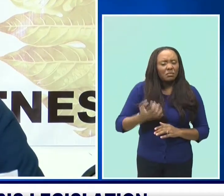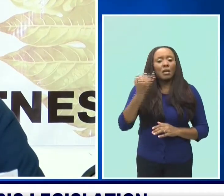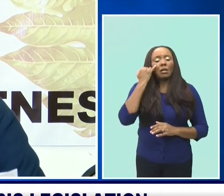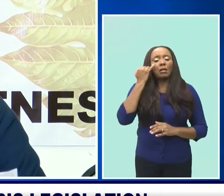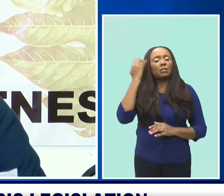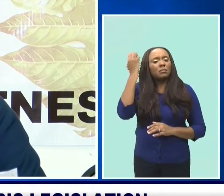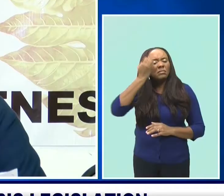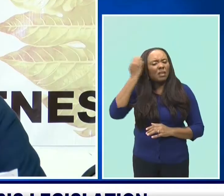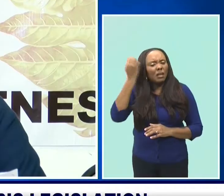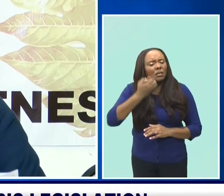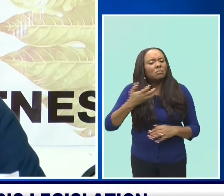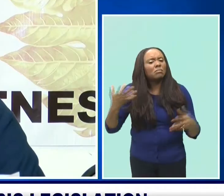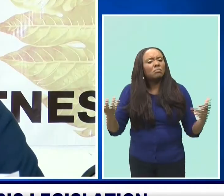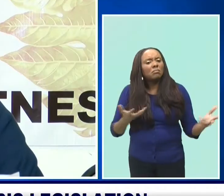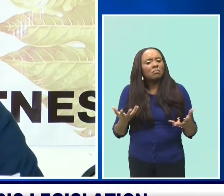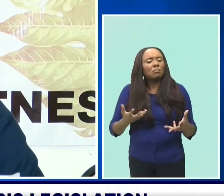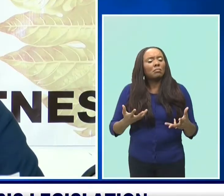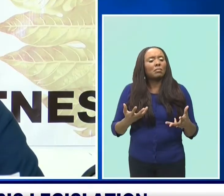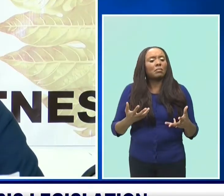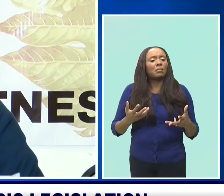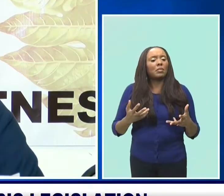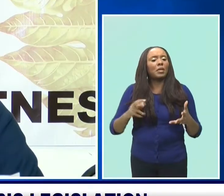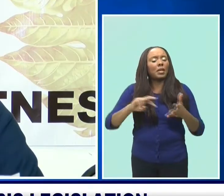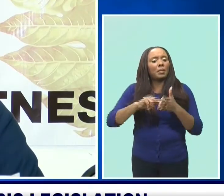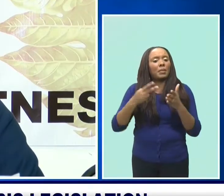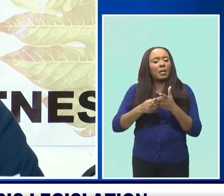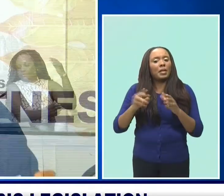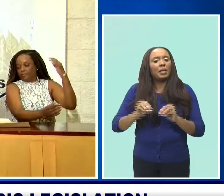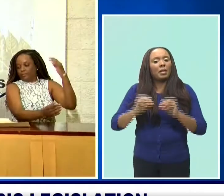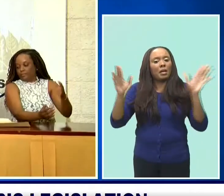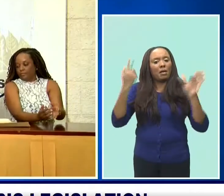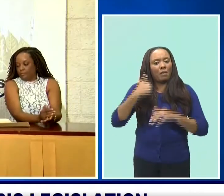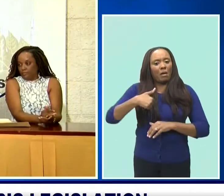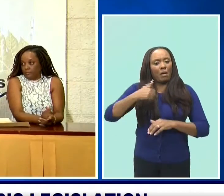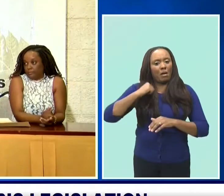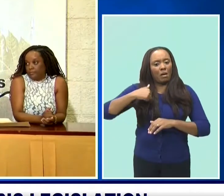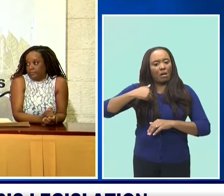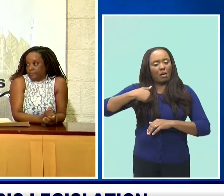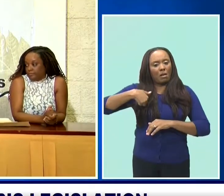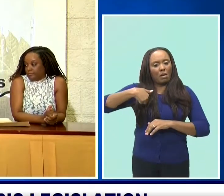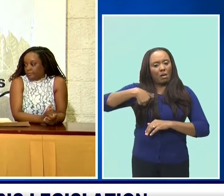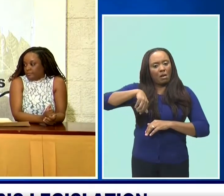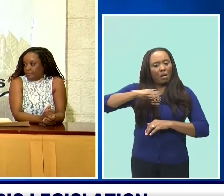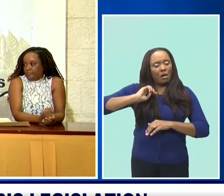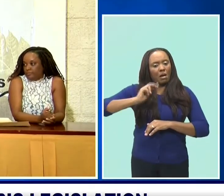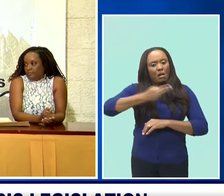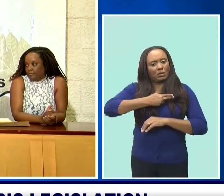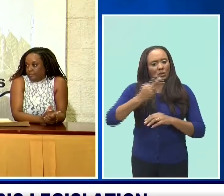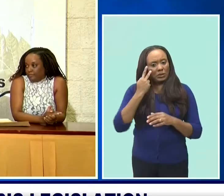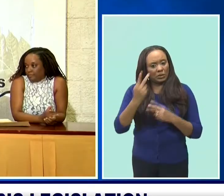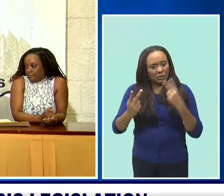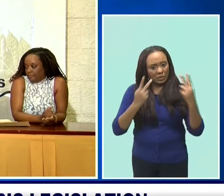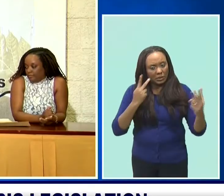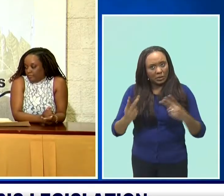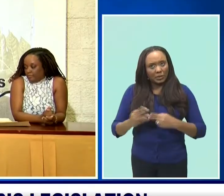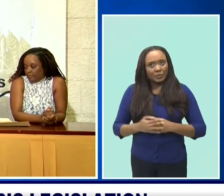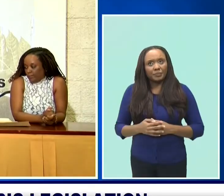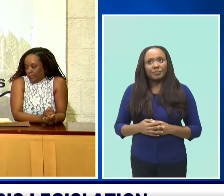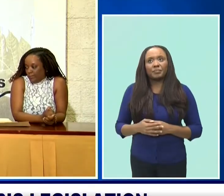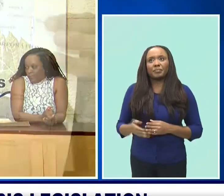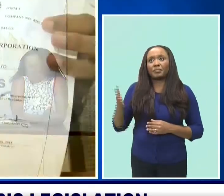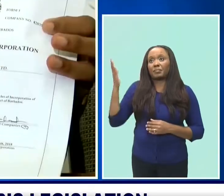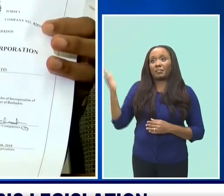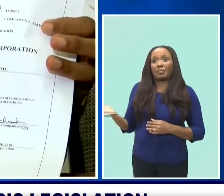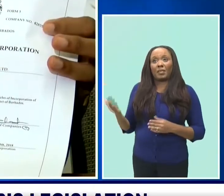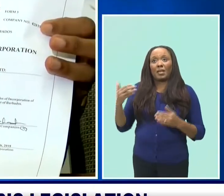ethical, is this action transparent? Brandishing a certificate of incorporation of the new Barbados